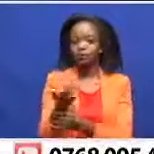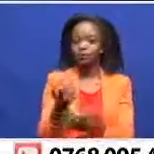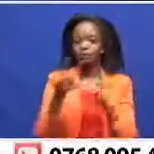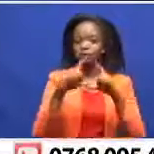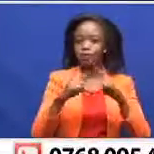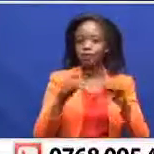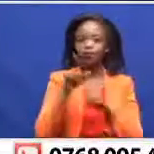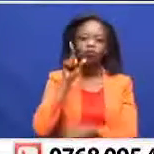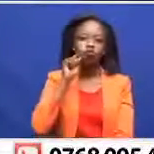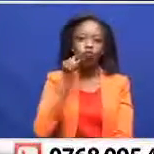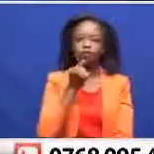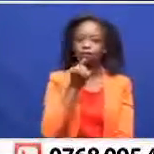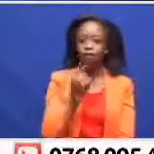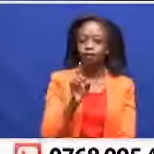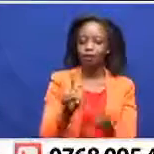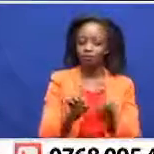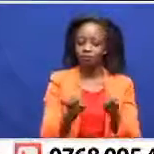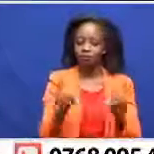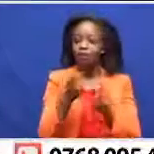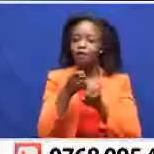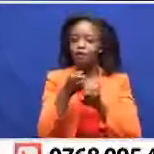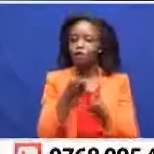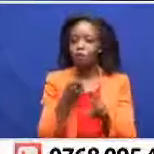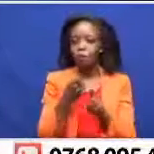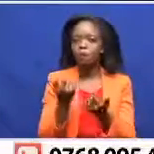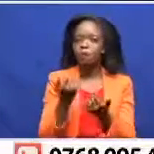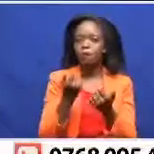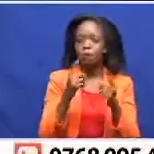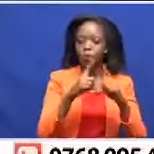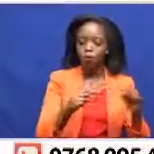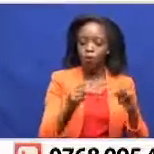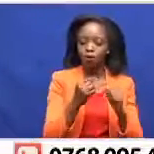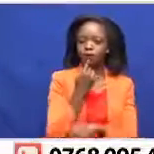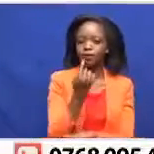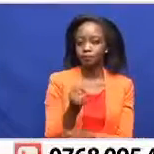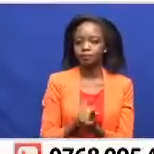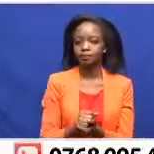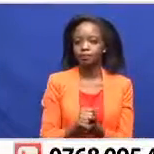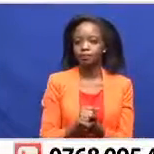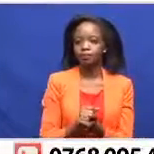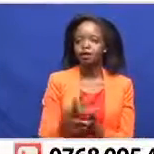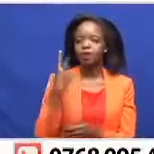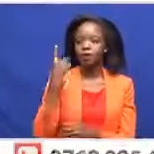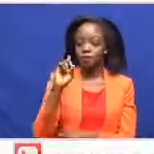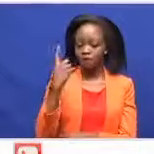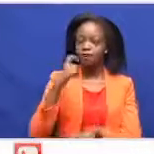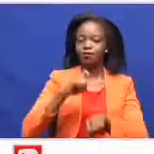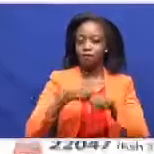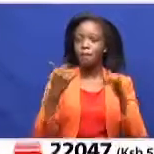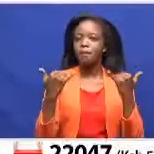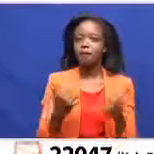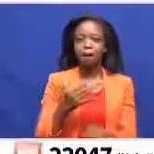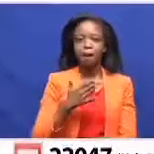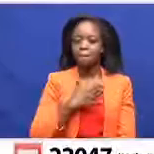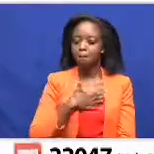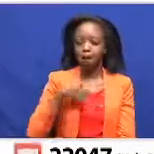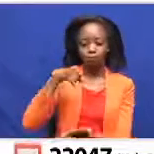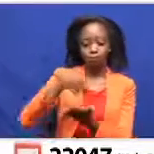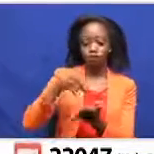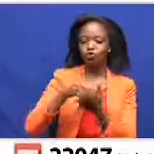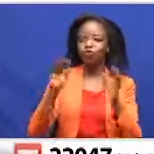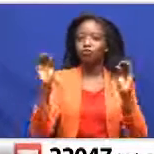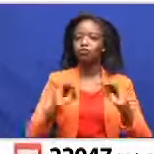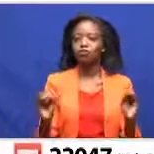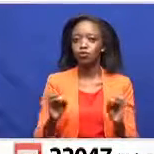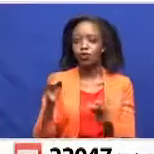account to distance himself from the graft claims, where he wrote, "At least for once, it won't be possible to be